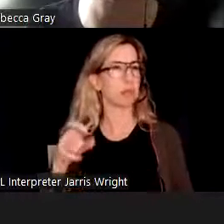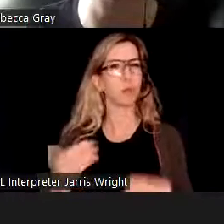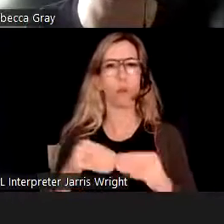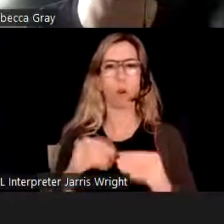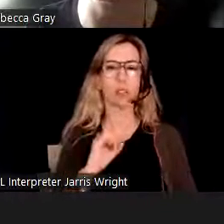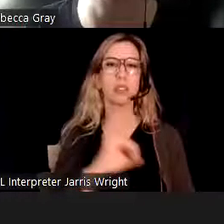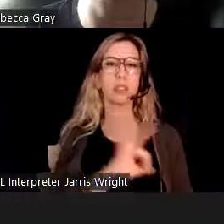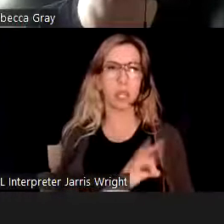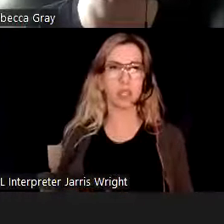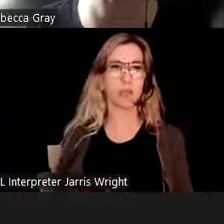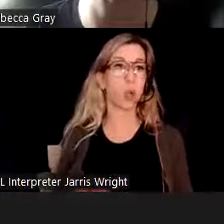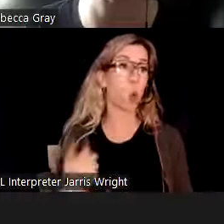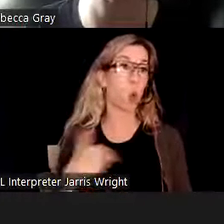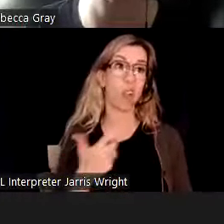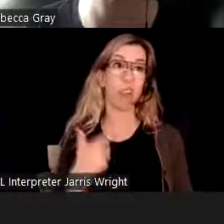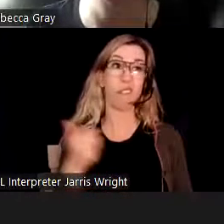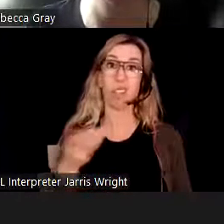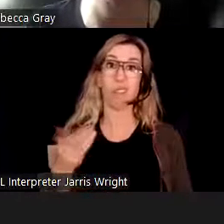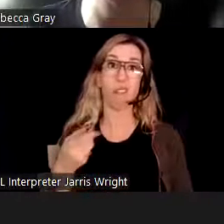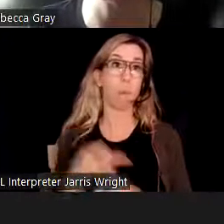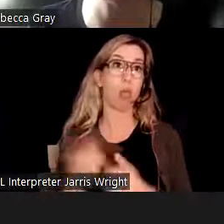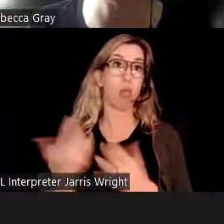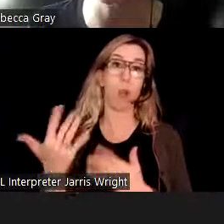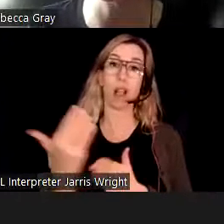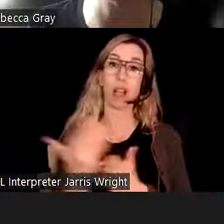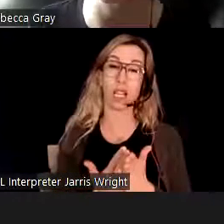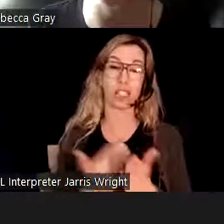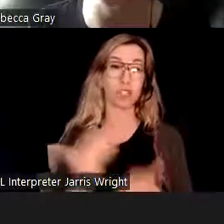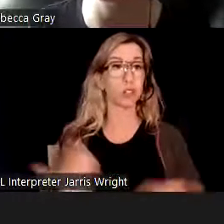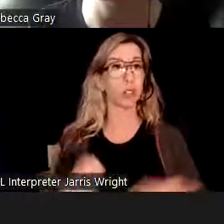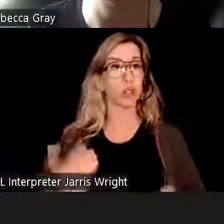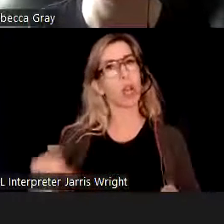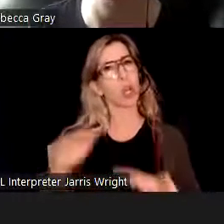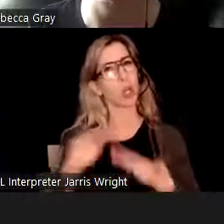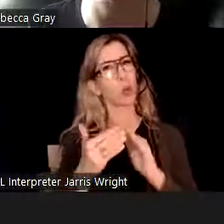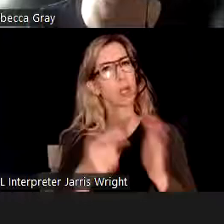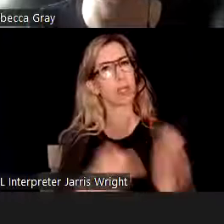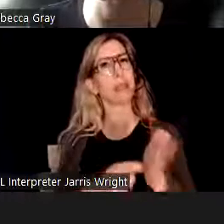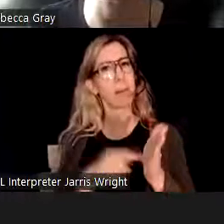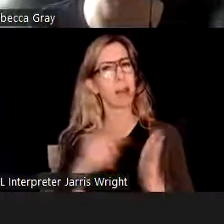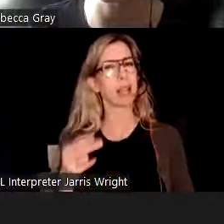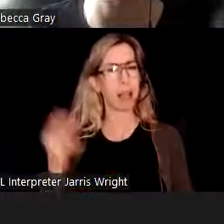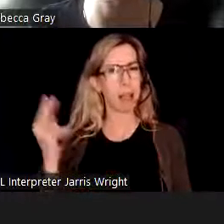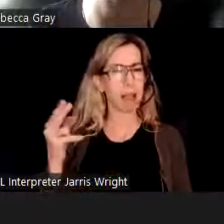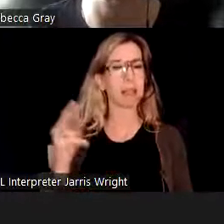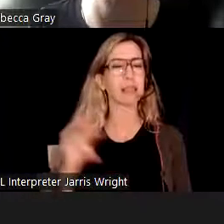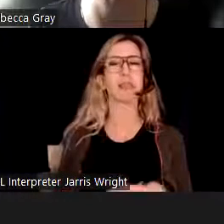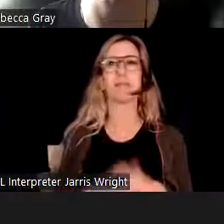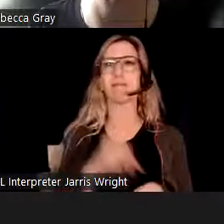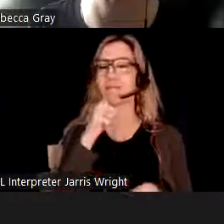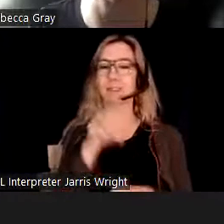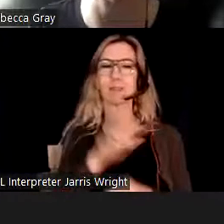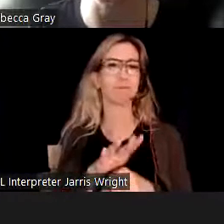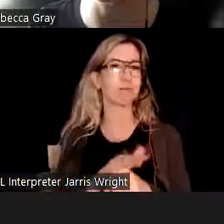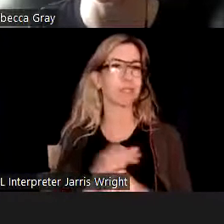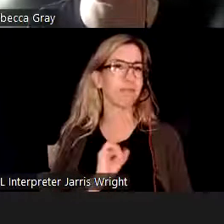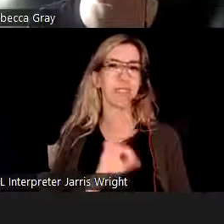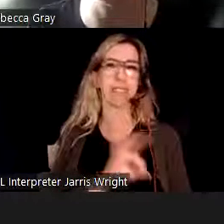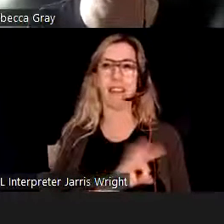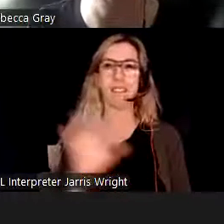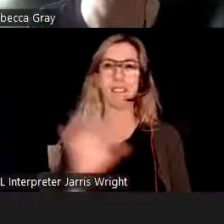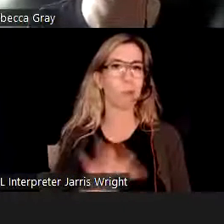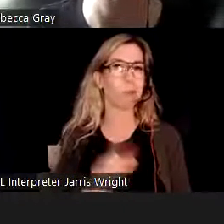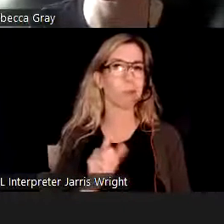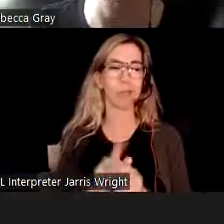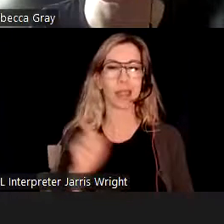have a several-month wait list for services. The community demand is high, and there's insufficient staffing across the board to meet that